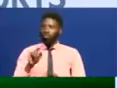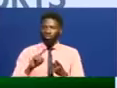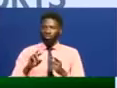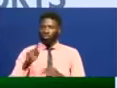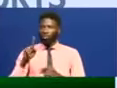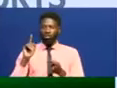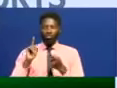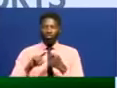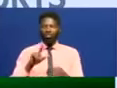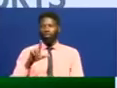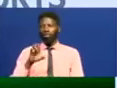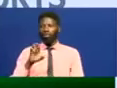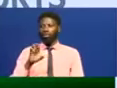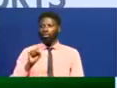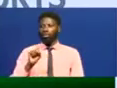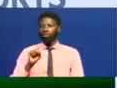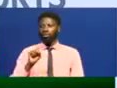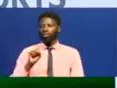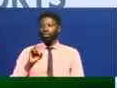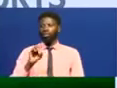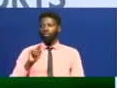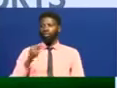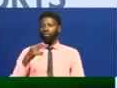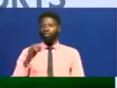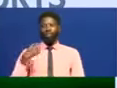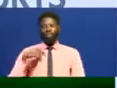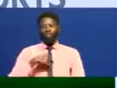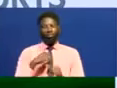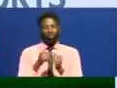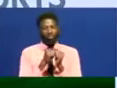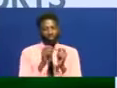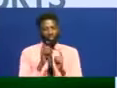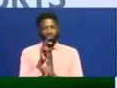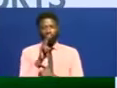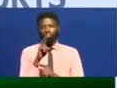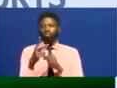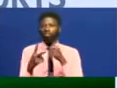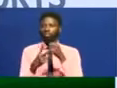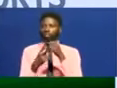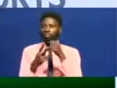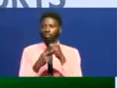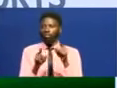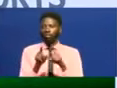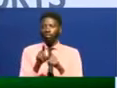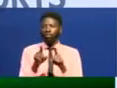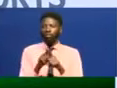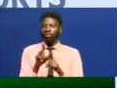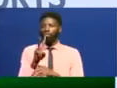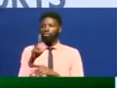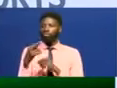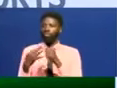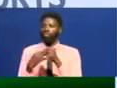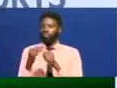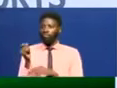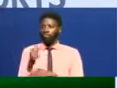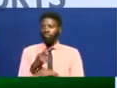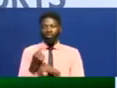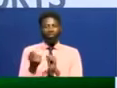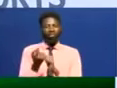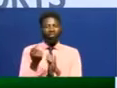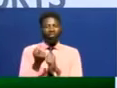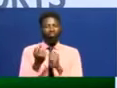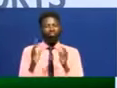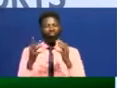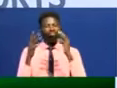to Lesotho. We will be gathering together on the 27th and 28th of November to celebrate